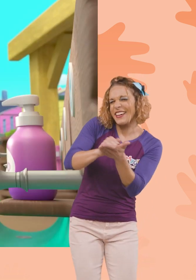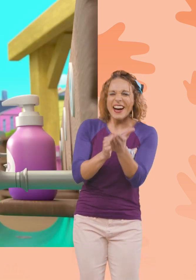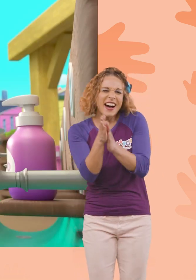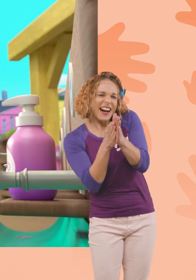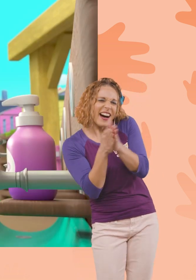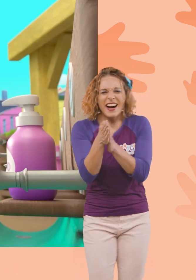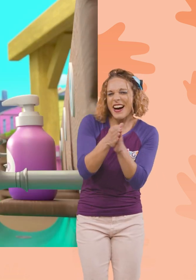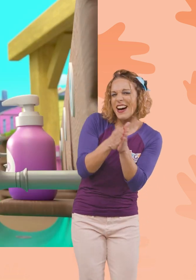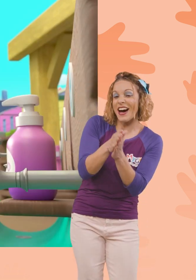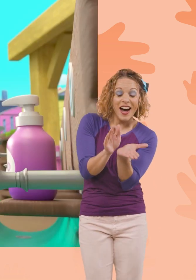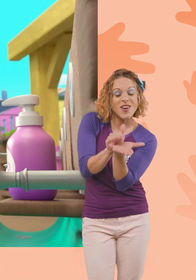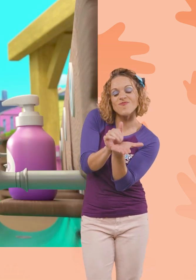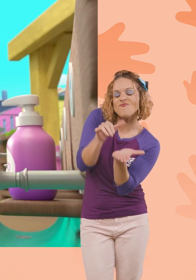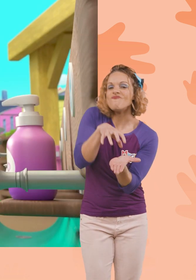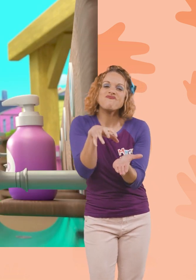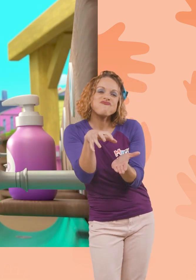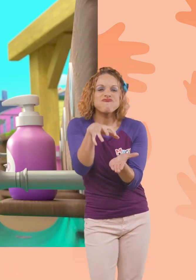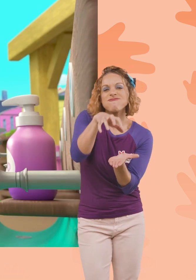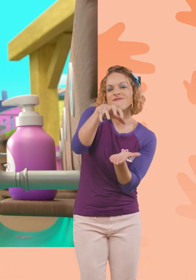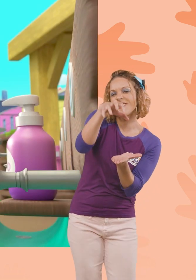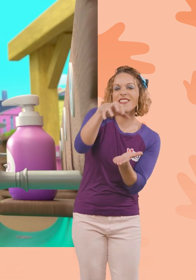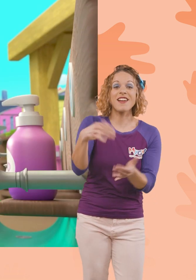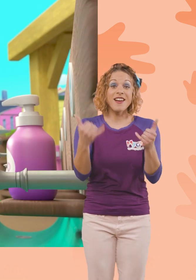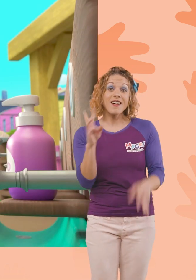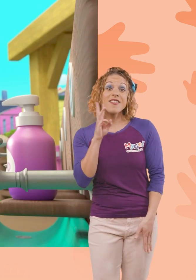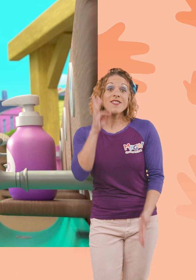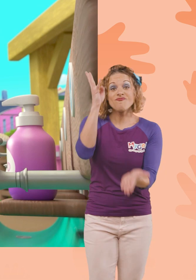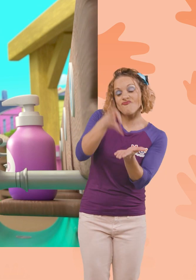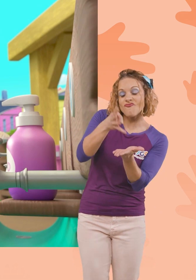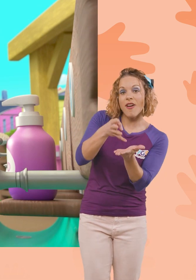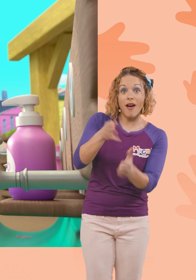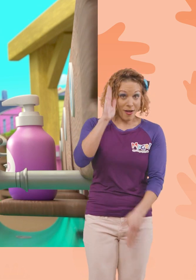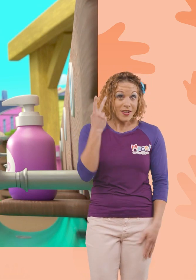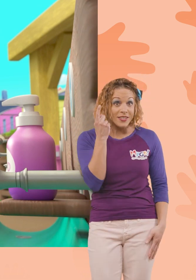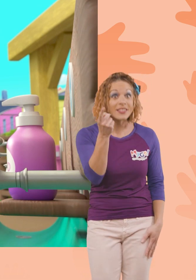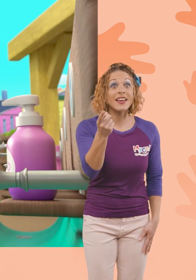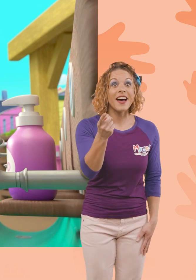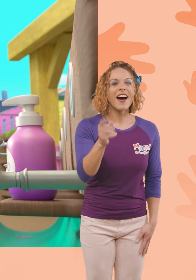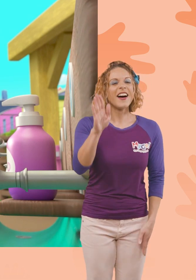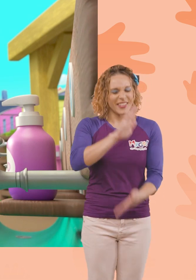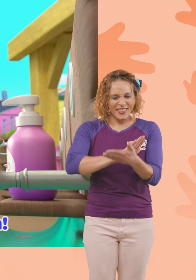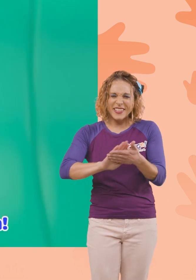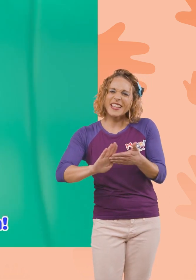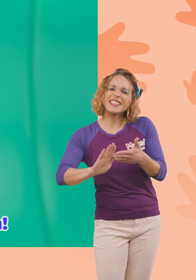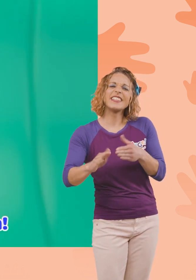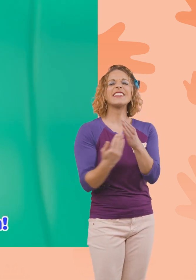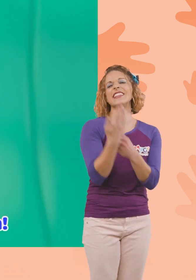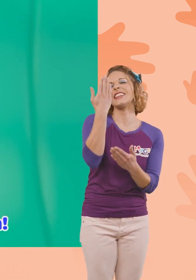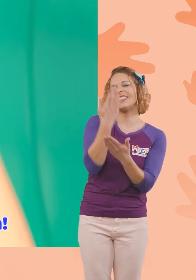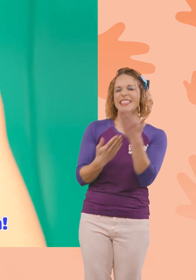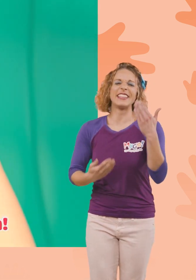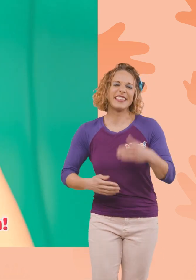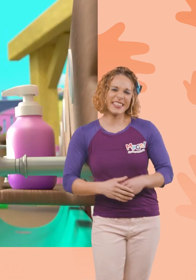scrub, scrub, scrub, scrub, and dab, dab. Make a lot of soapy suds. Now rinse. You'll see. Your hands